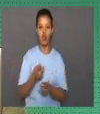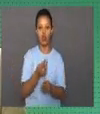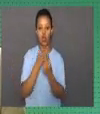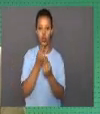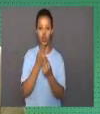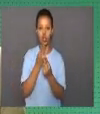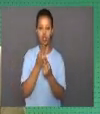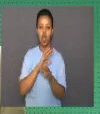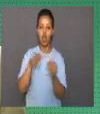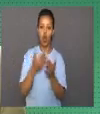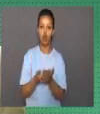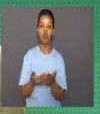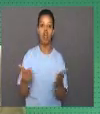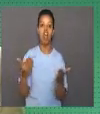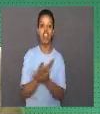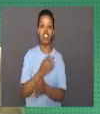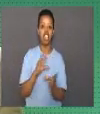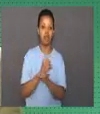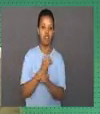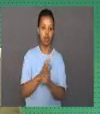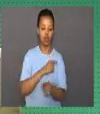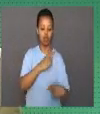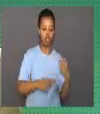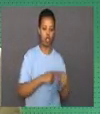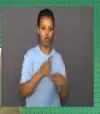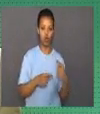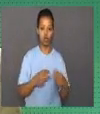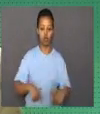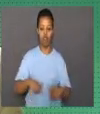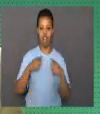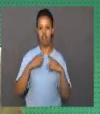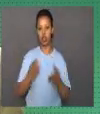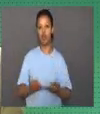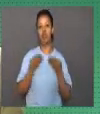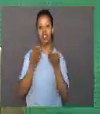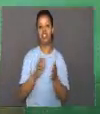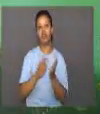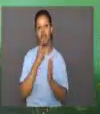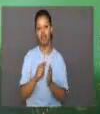of essential nutrients for new generations of life.